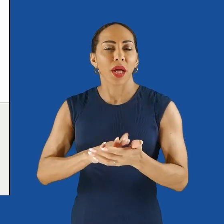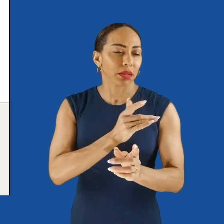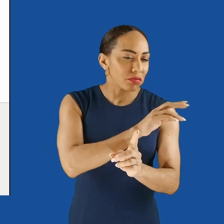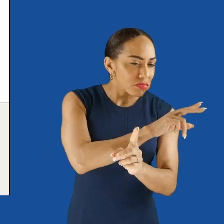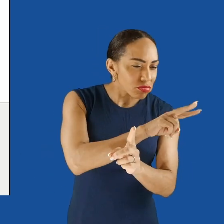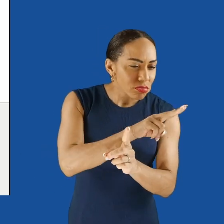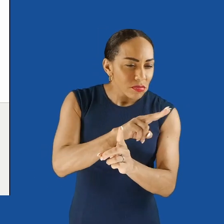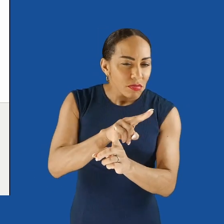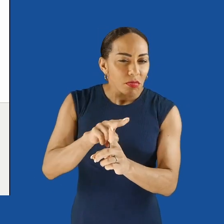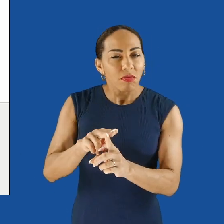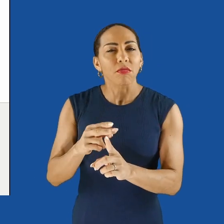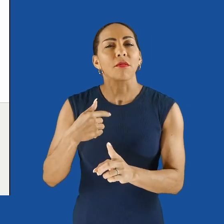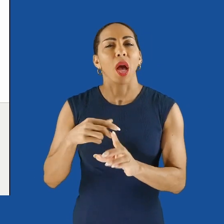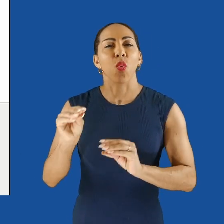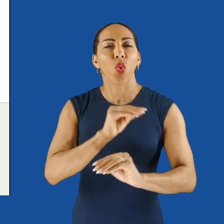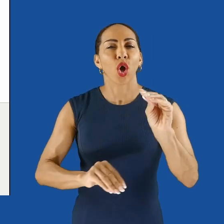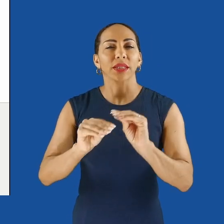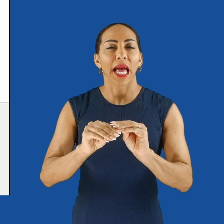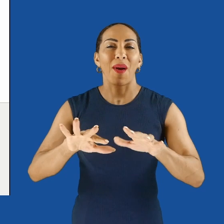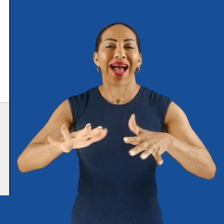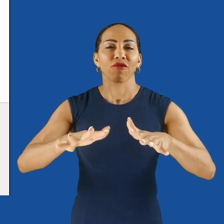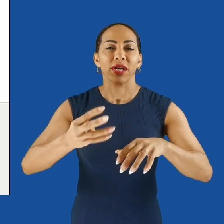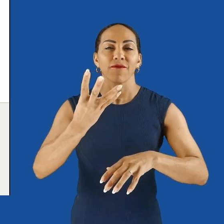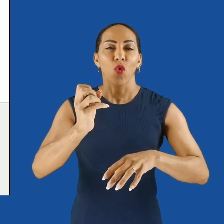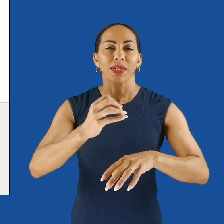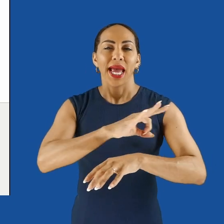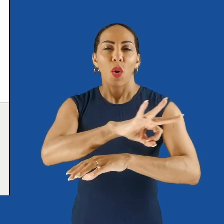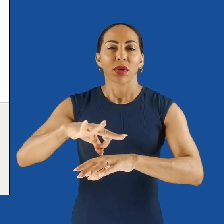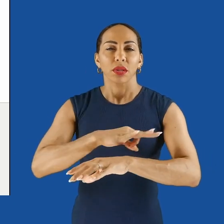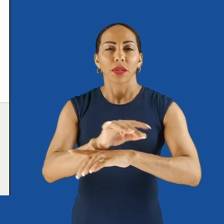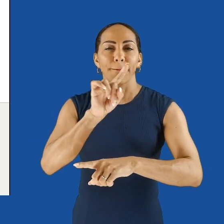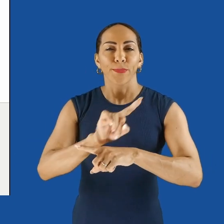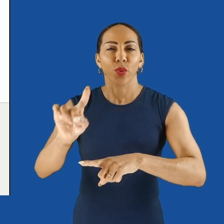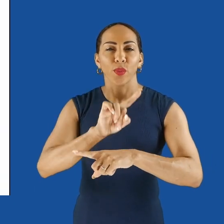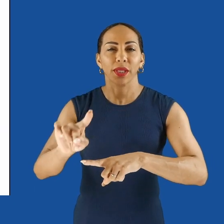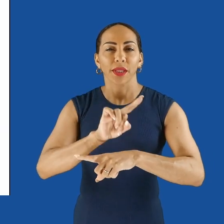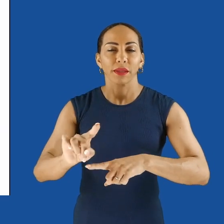and I've worked out that I average 40 hours per week.